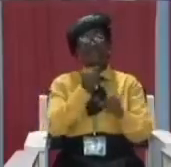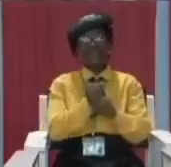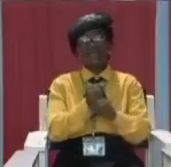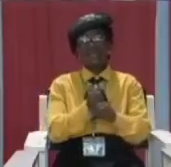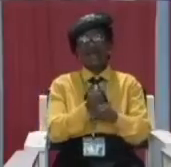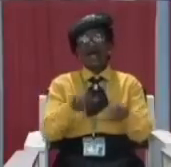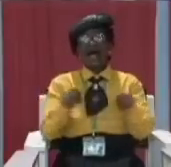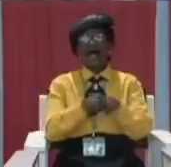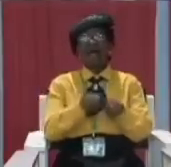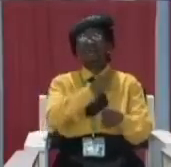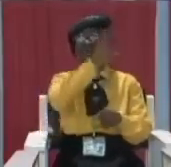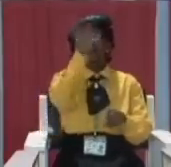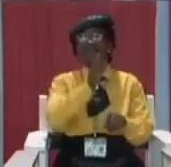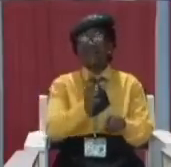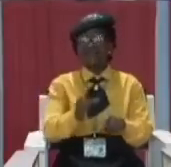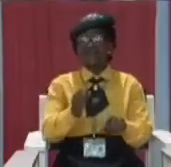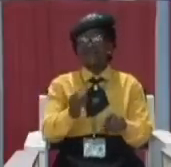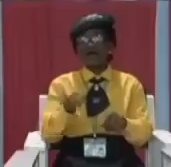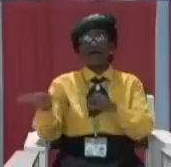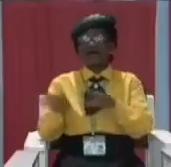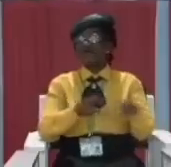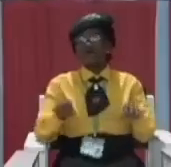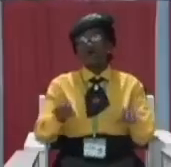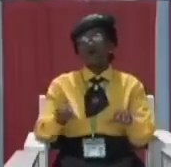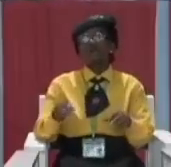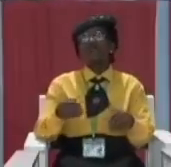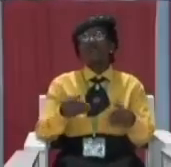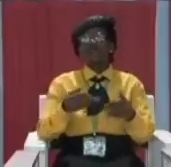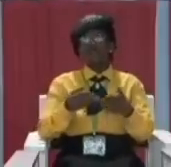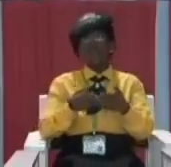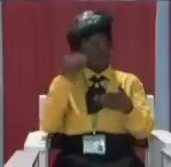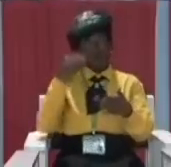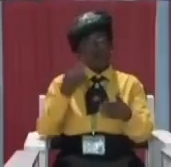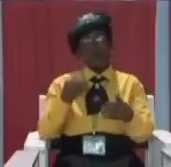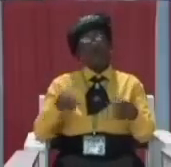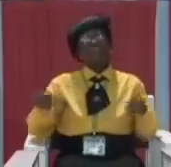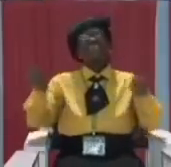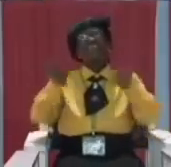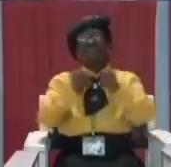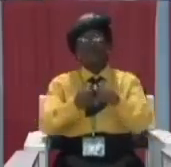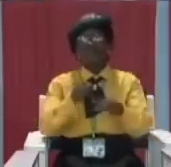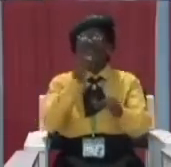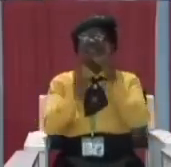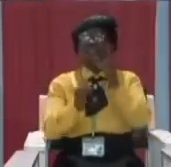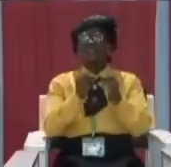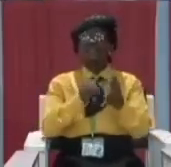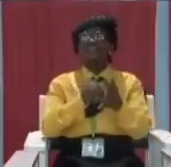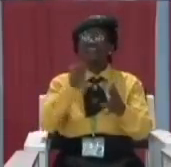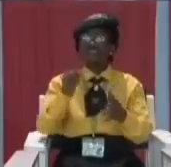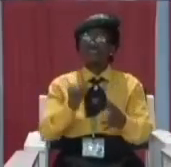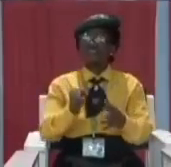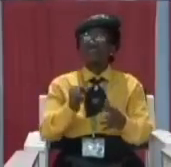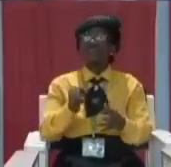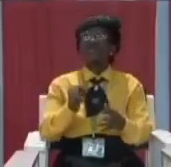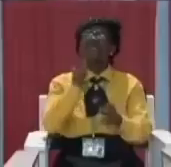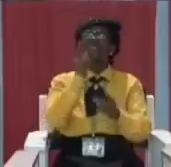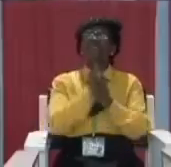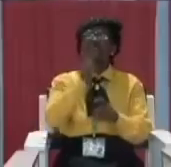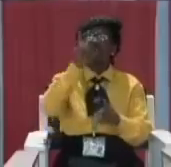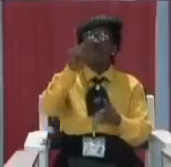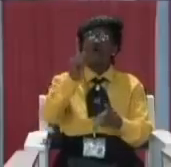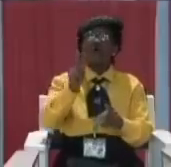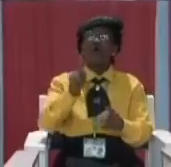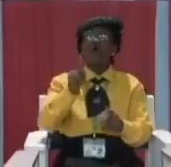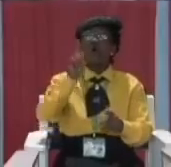day, pray for your pastors. They pray for you all year round. Pray